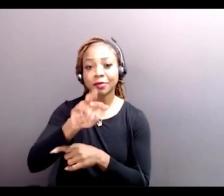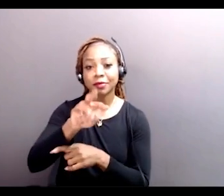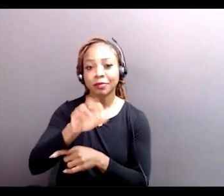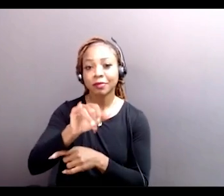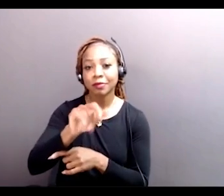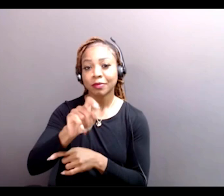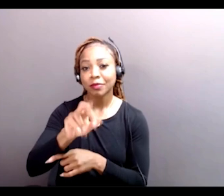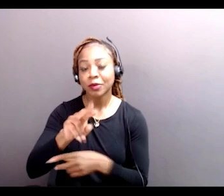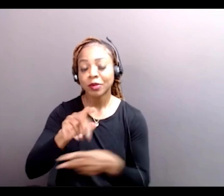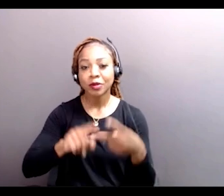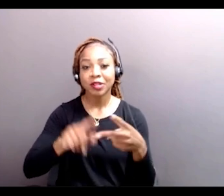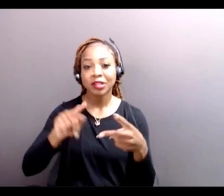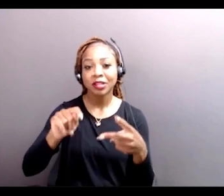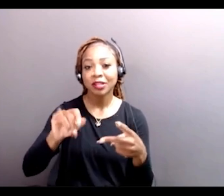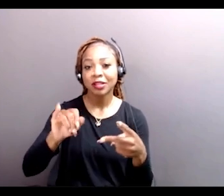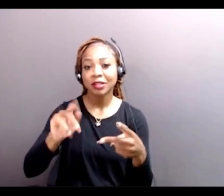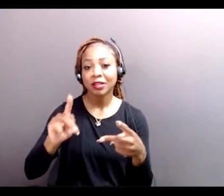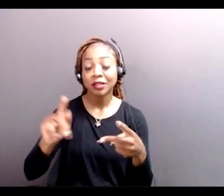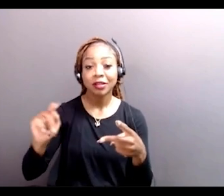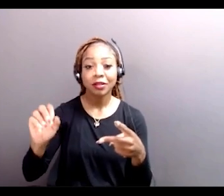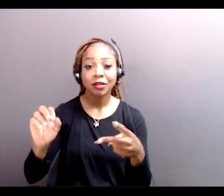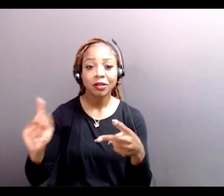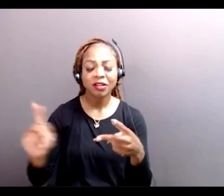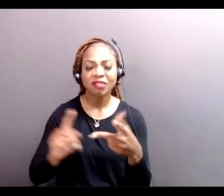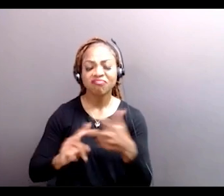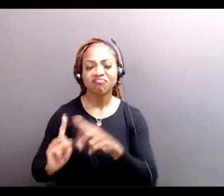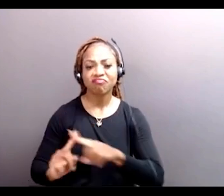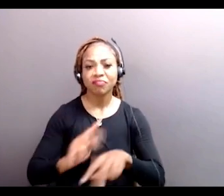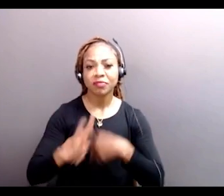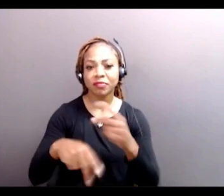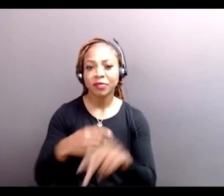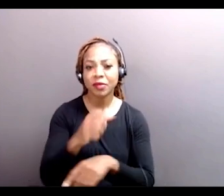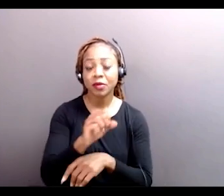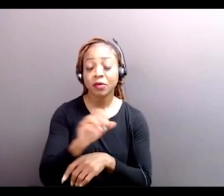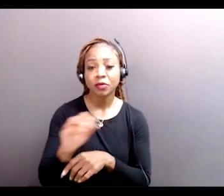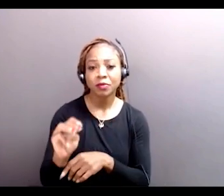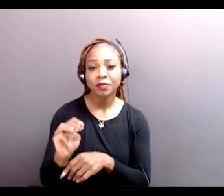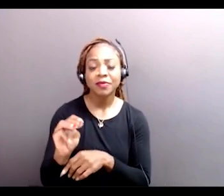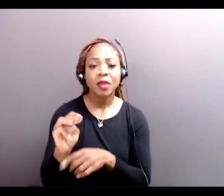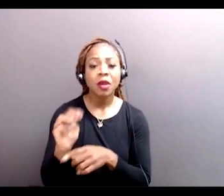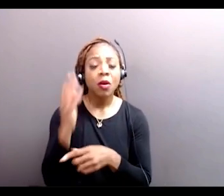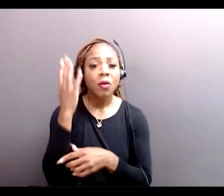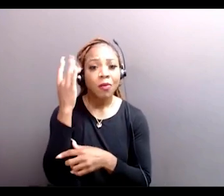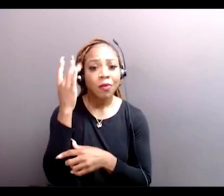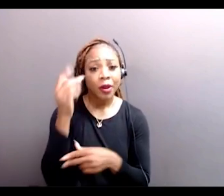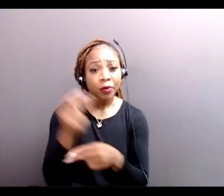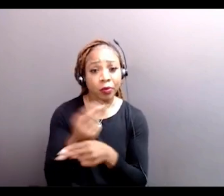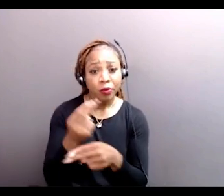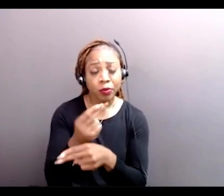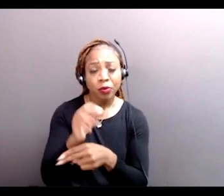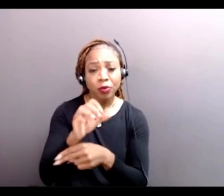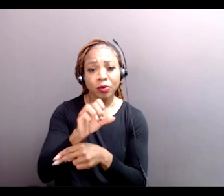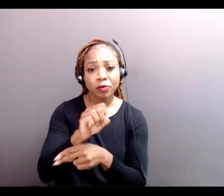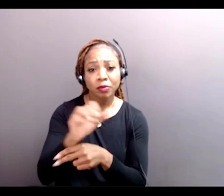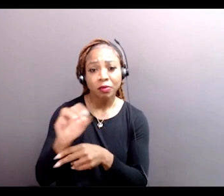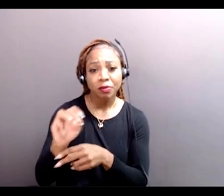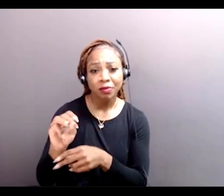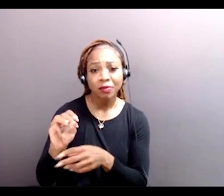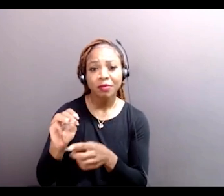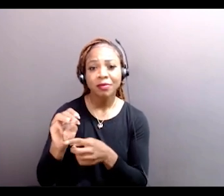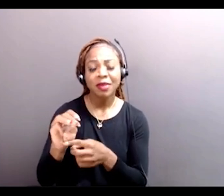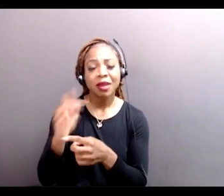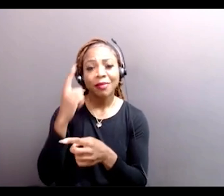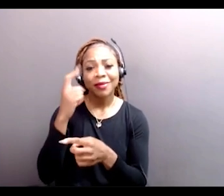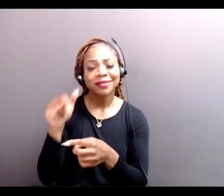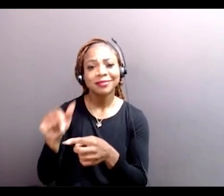TikTok, I use, various social media sites. I use these sites because they do